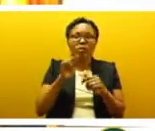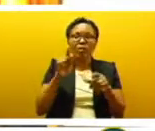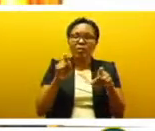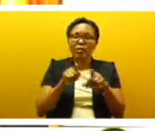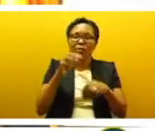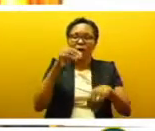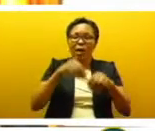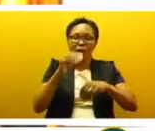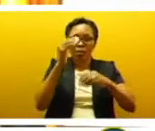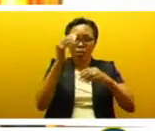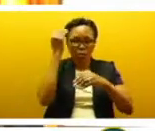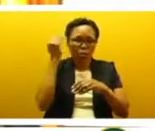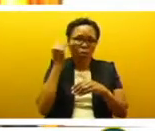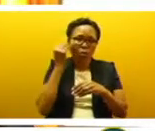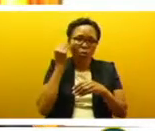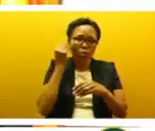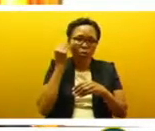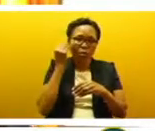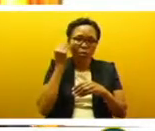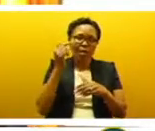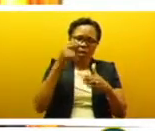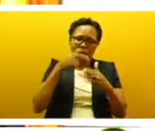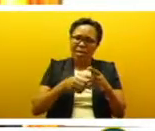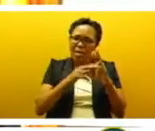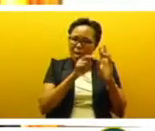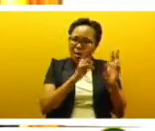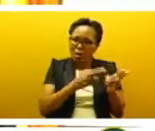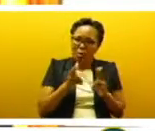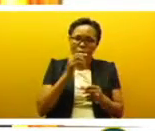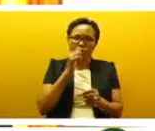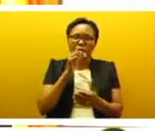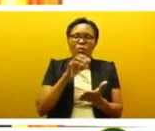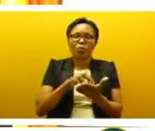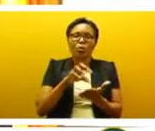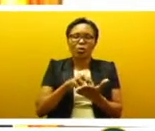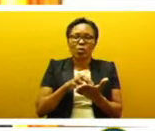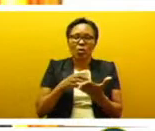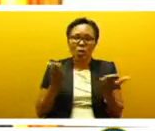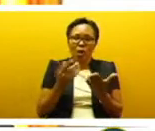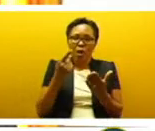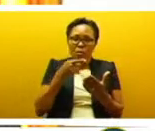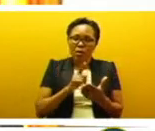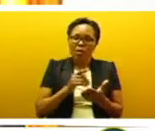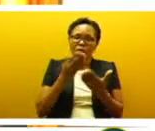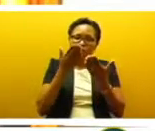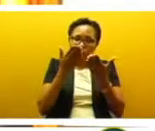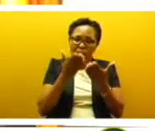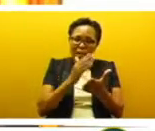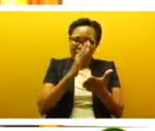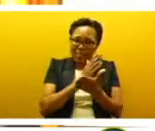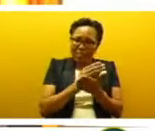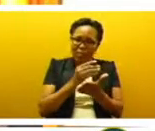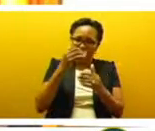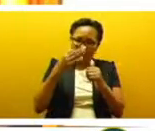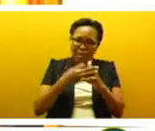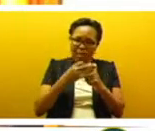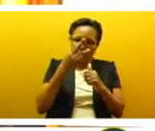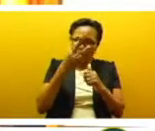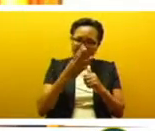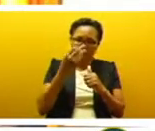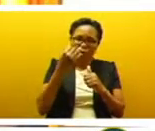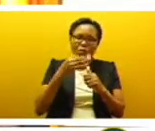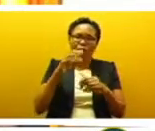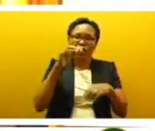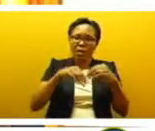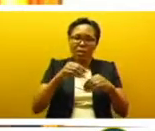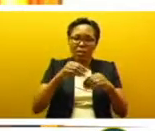84, in an ideal situation where you are construing Section 83 of the Elections Act, which must